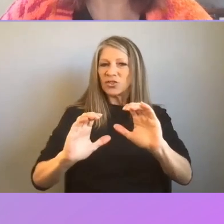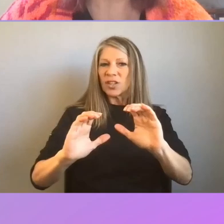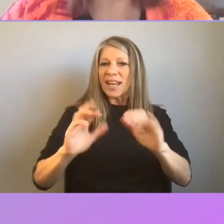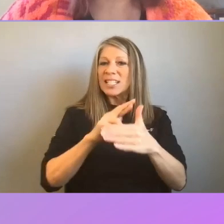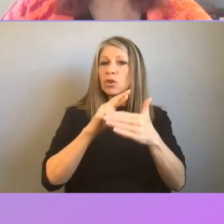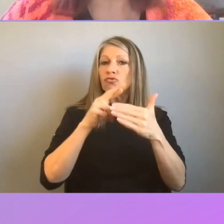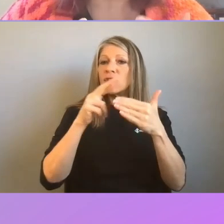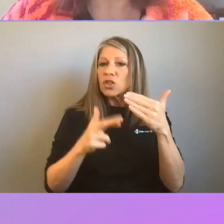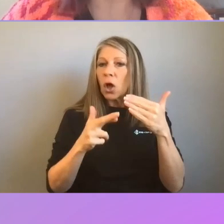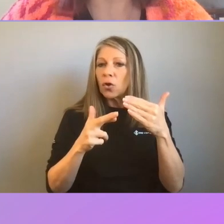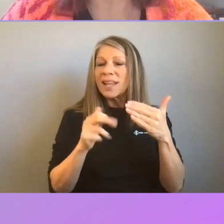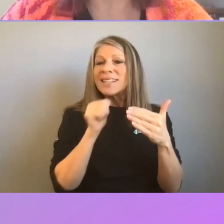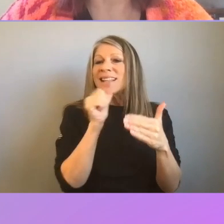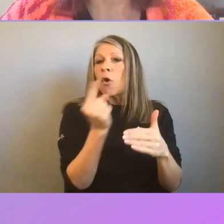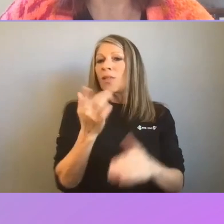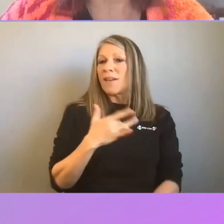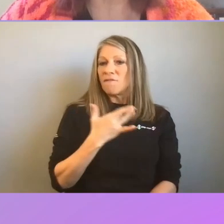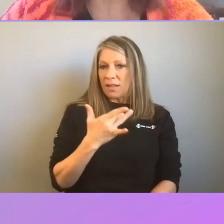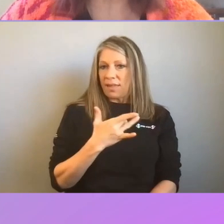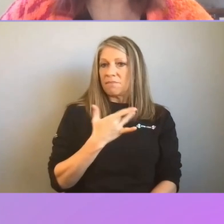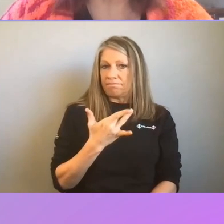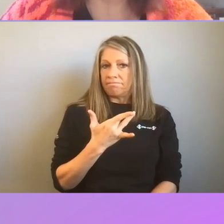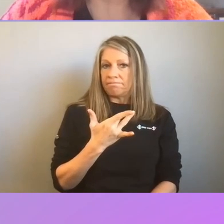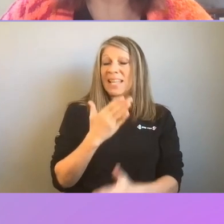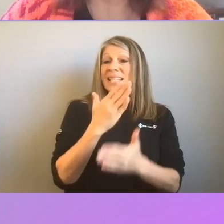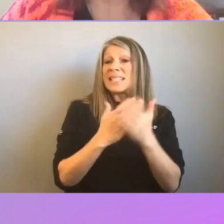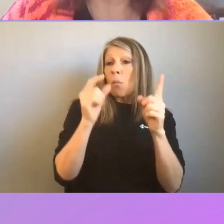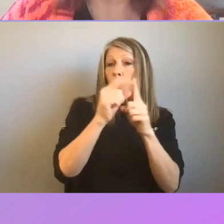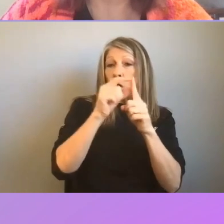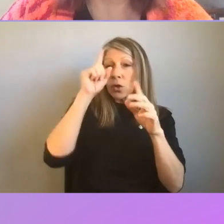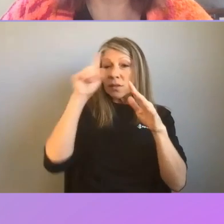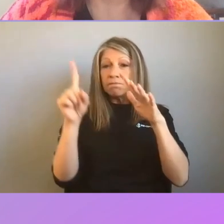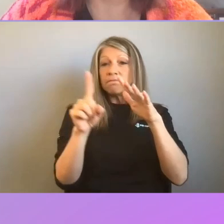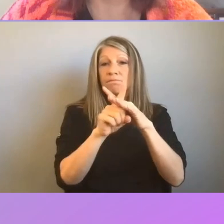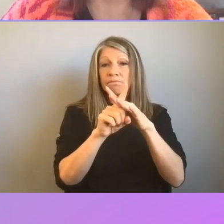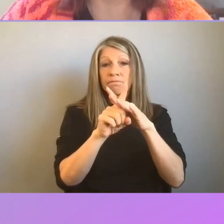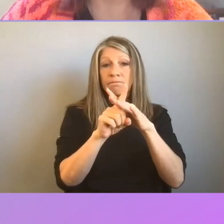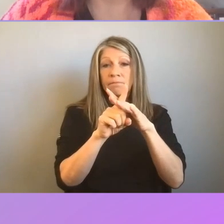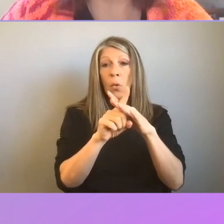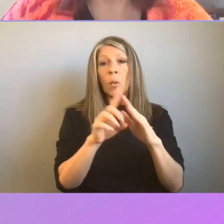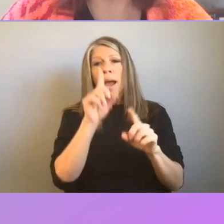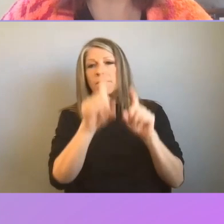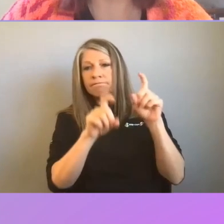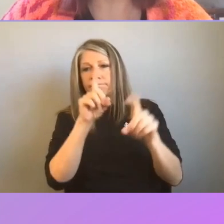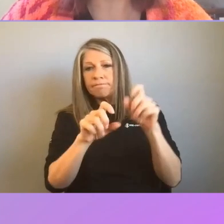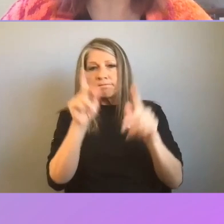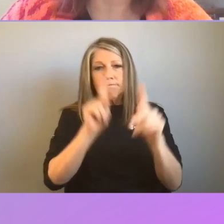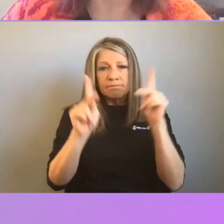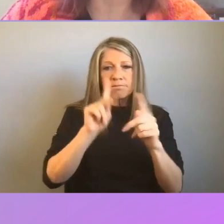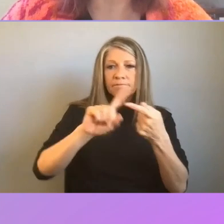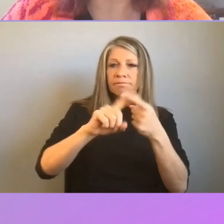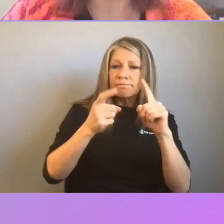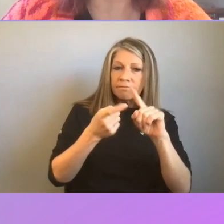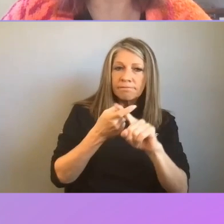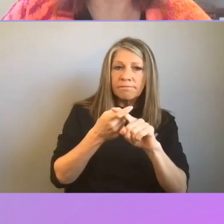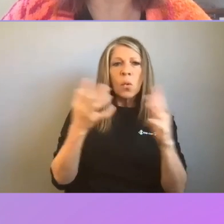result, it's not just a feeling. Some words that come to mind when I queried a bunch of folks and friends